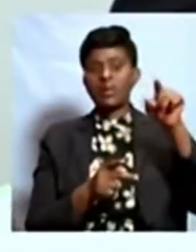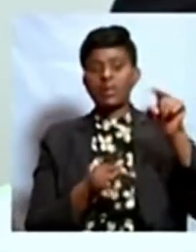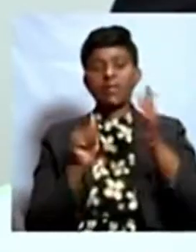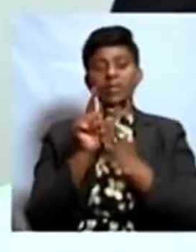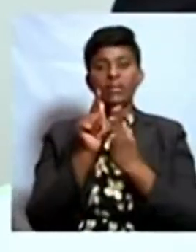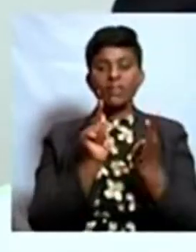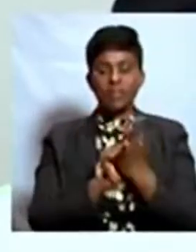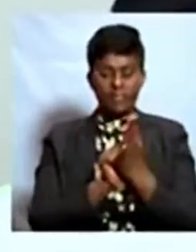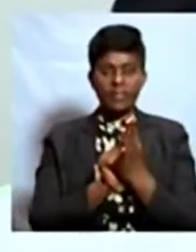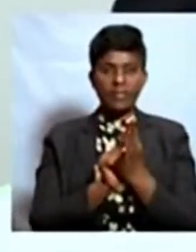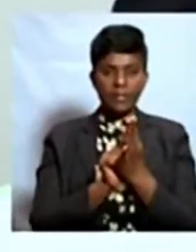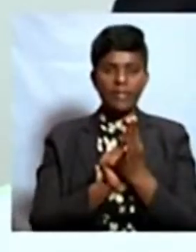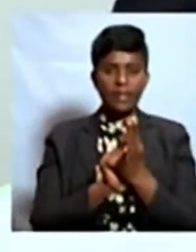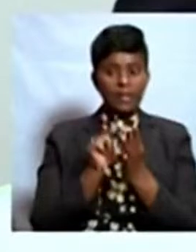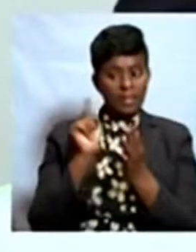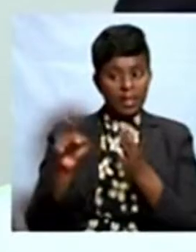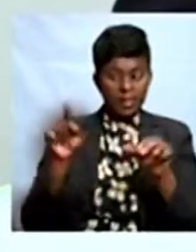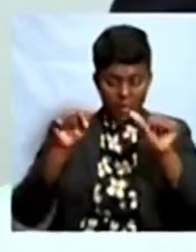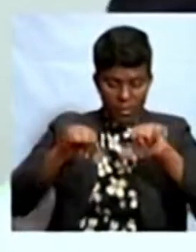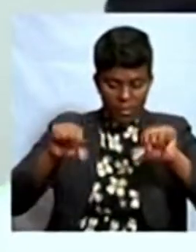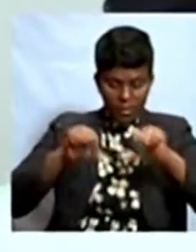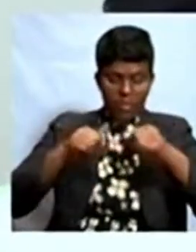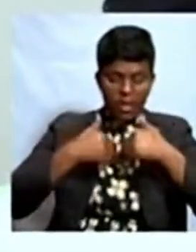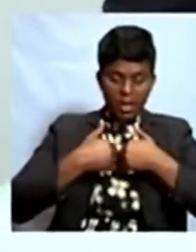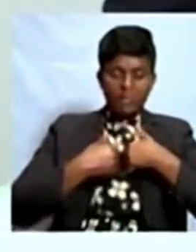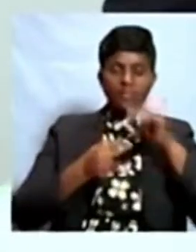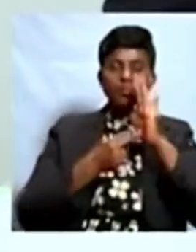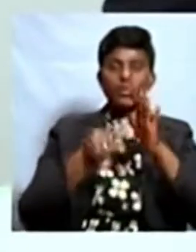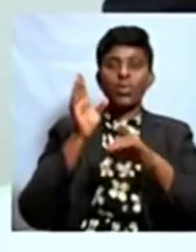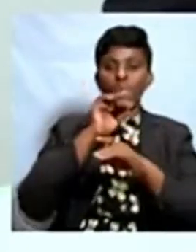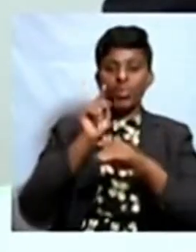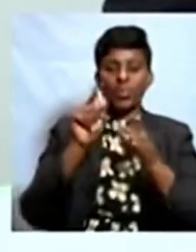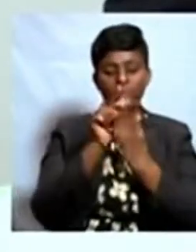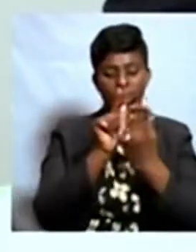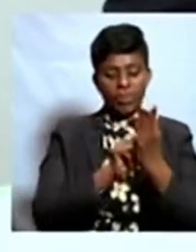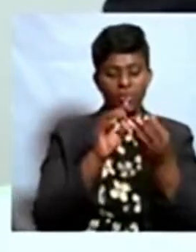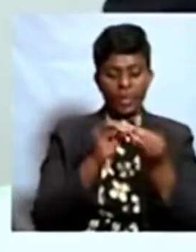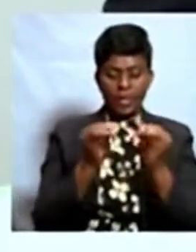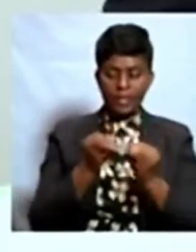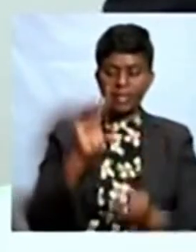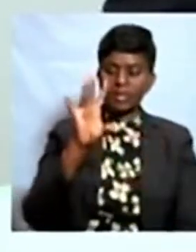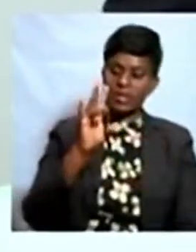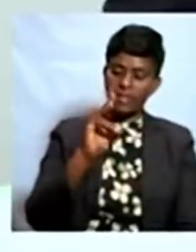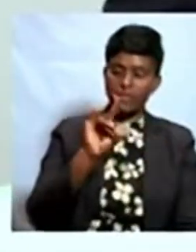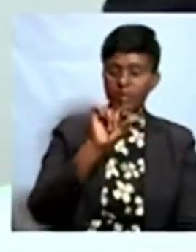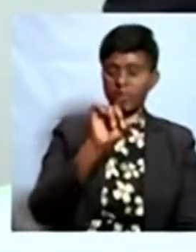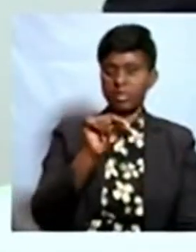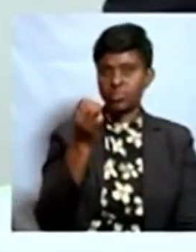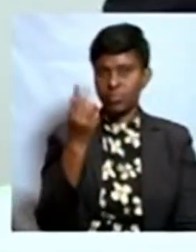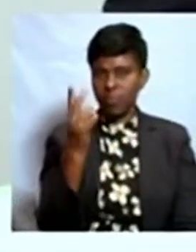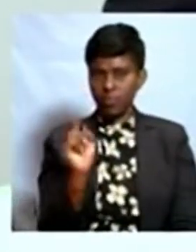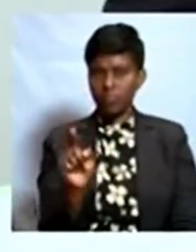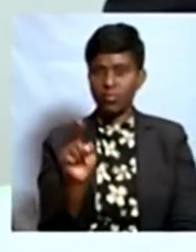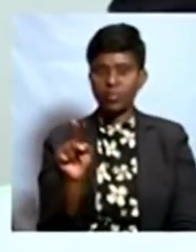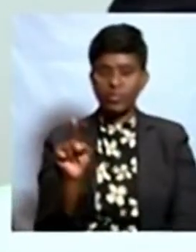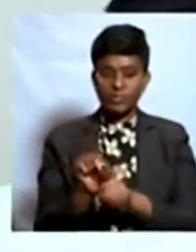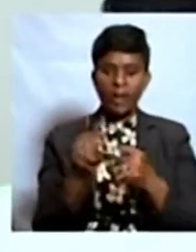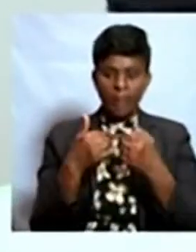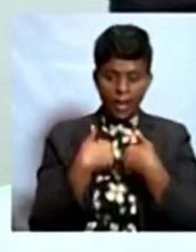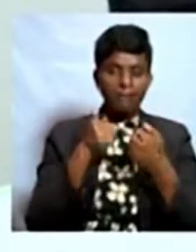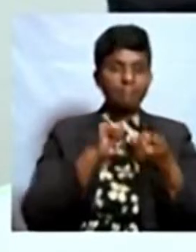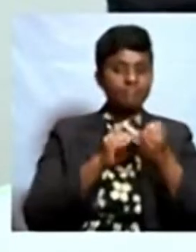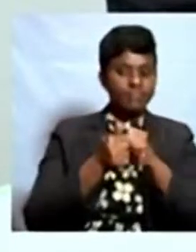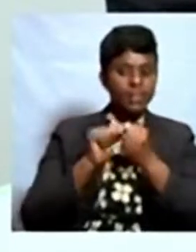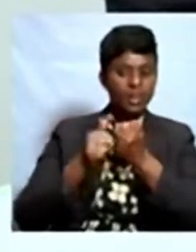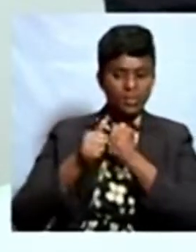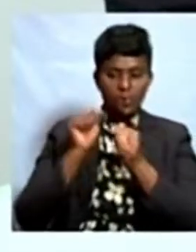legislation. The audits have proved that Act number 7 of 2012 has lacunas